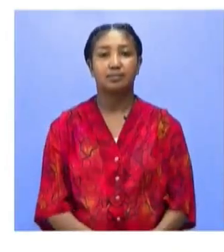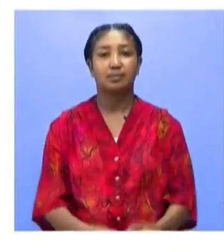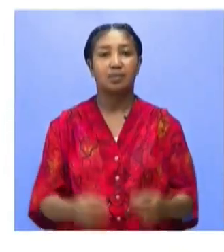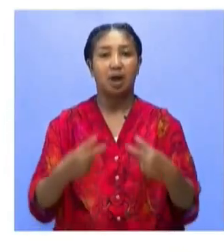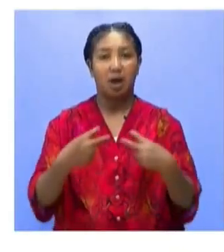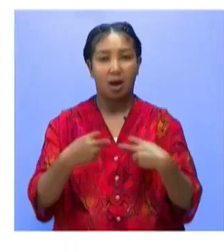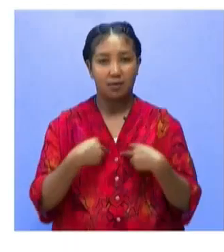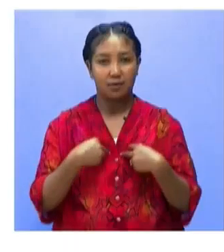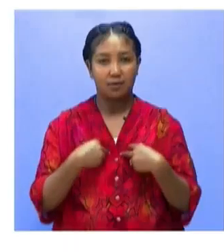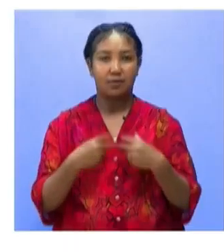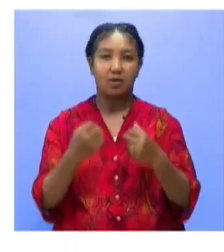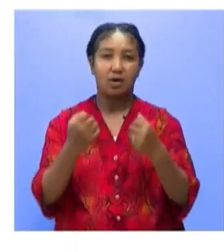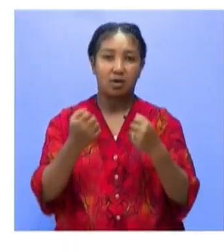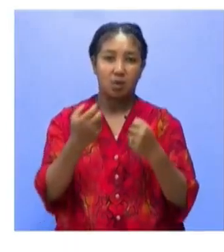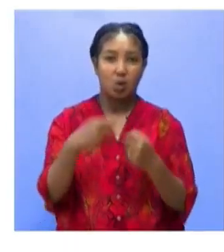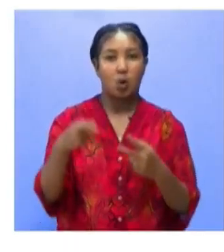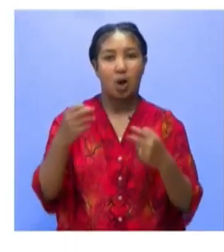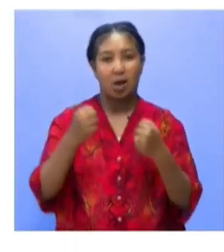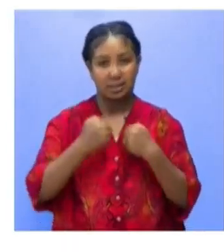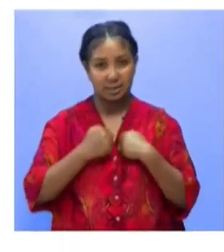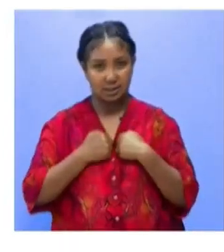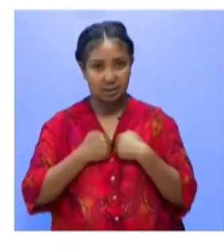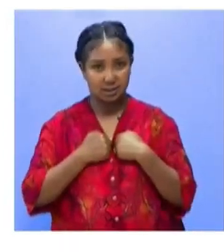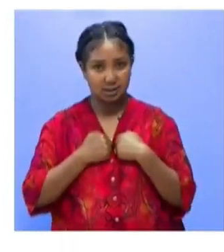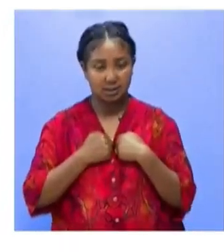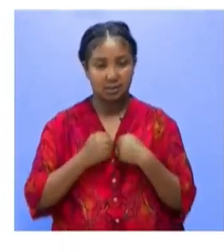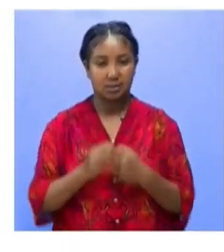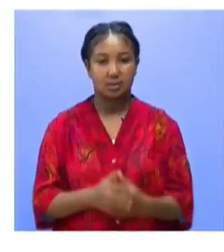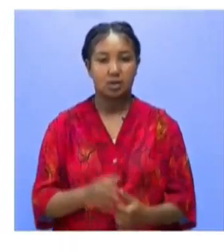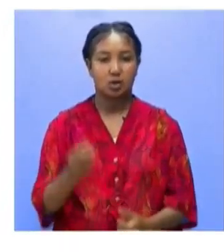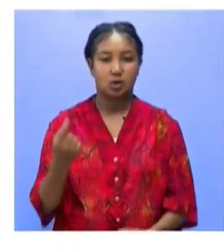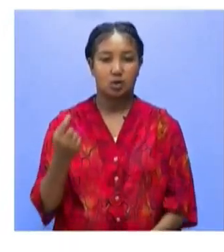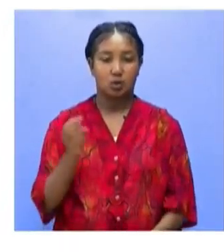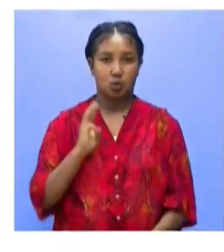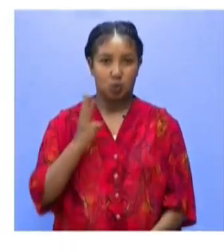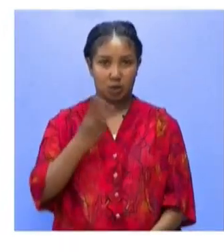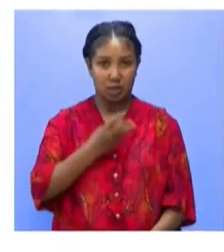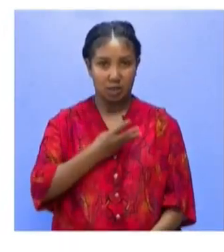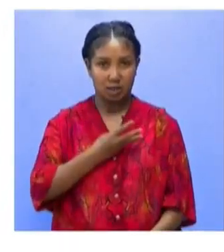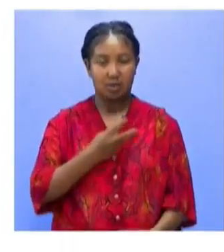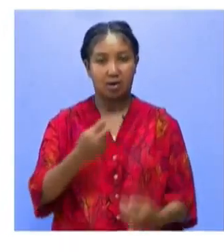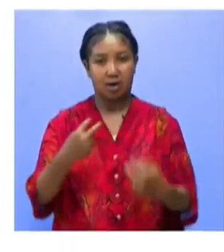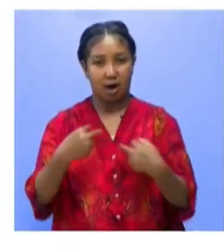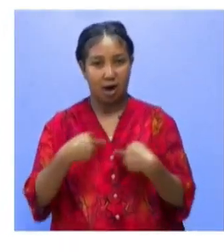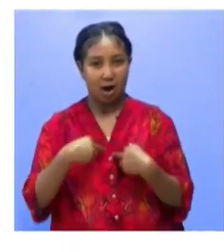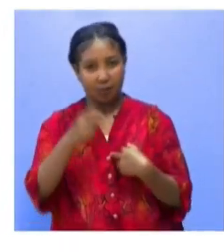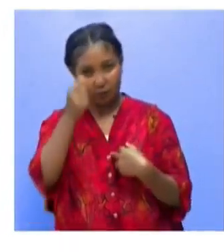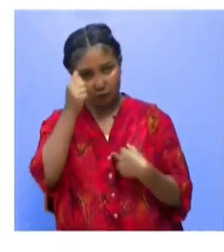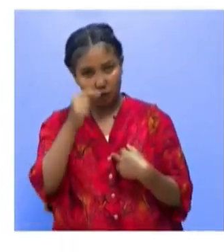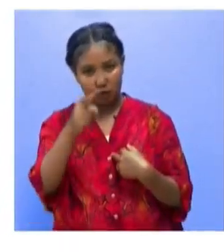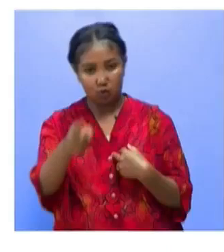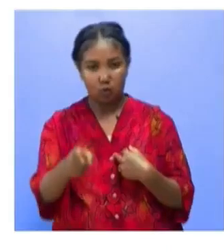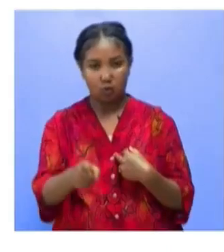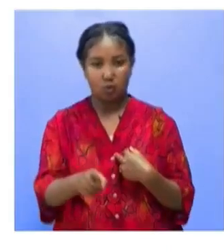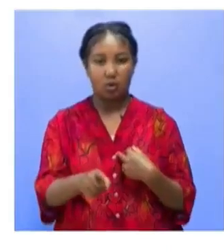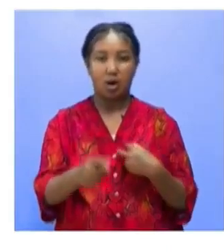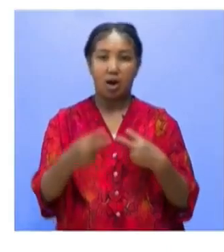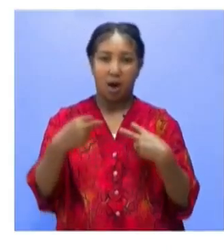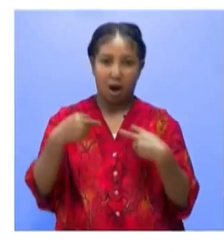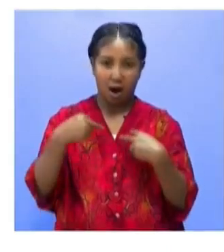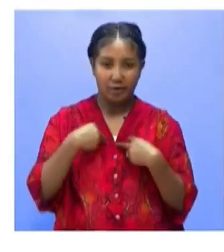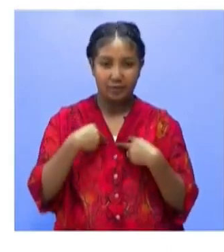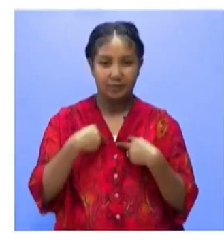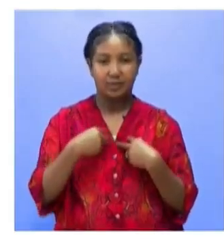have I, have we, have you,